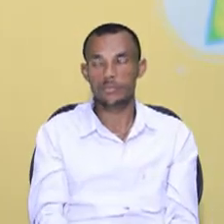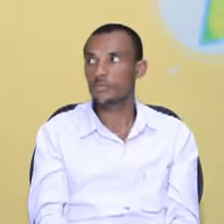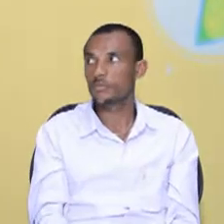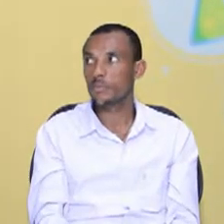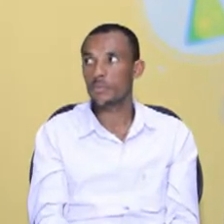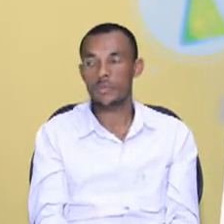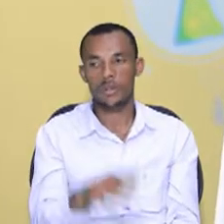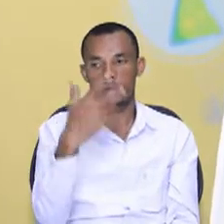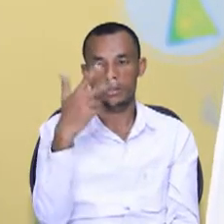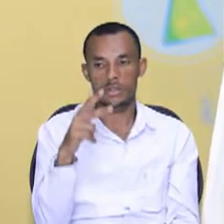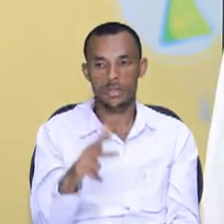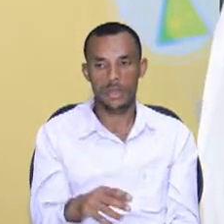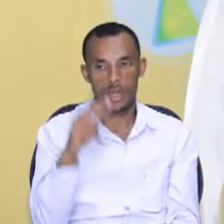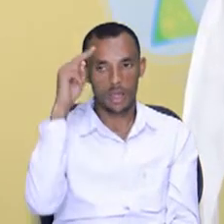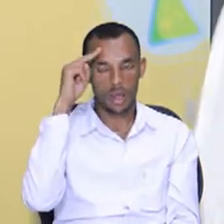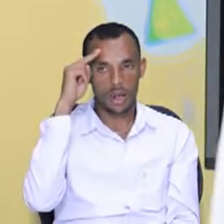Henry Moseley